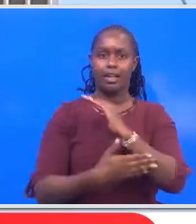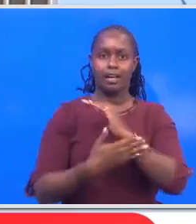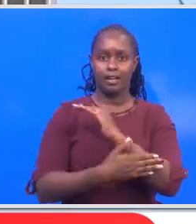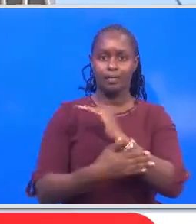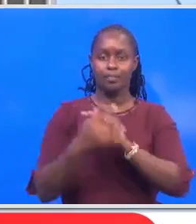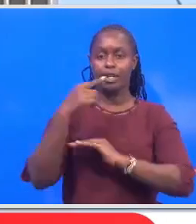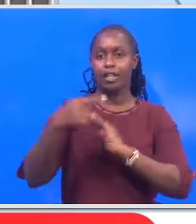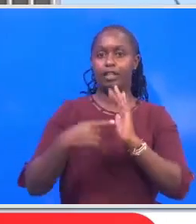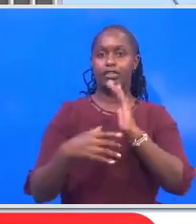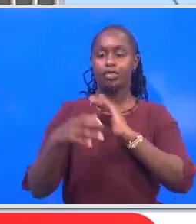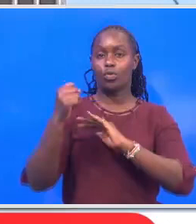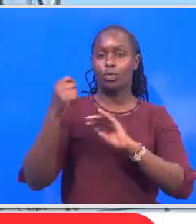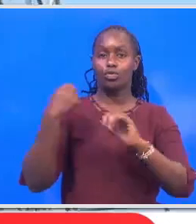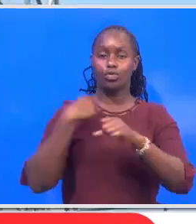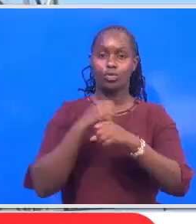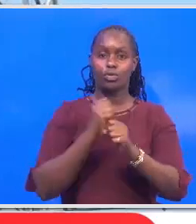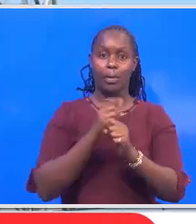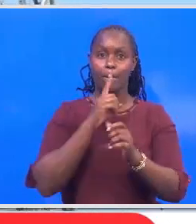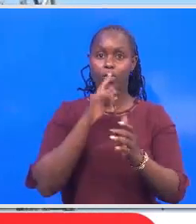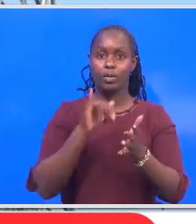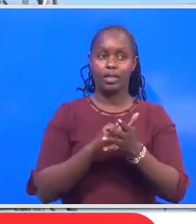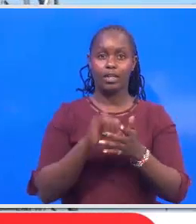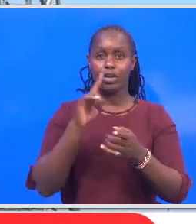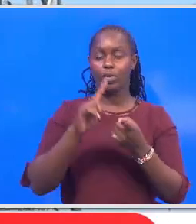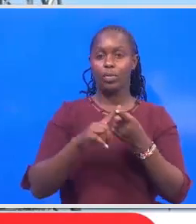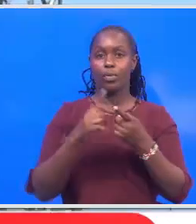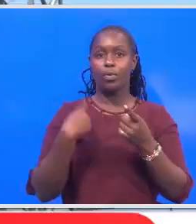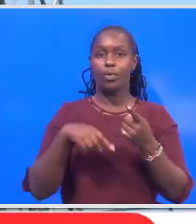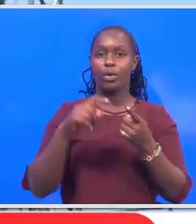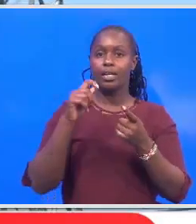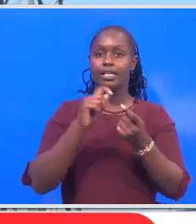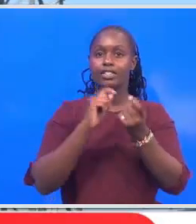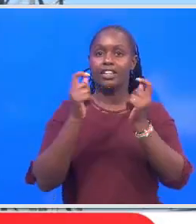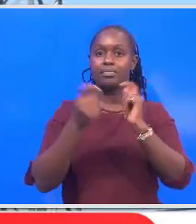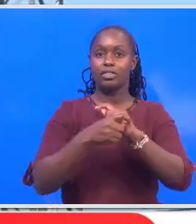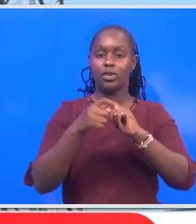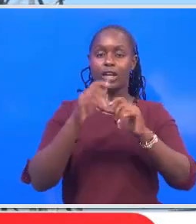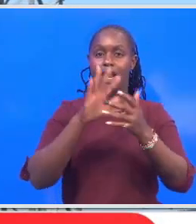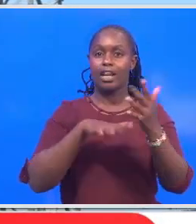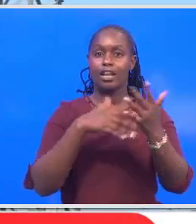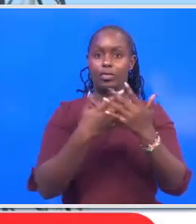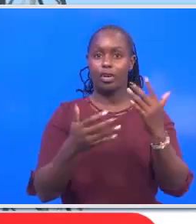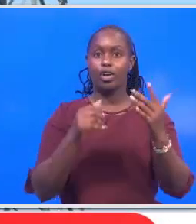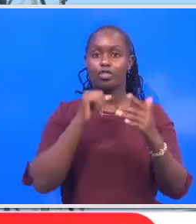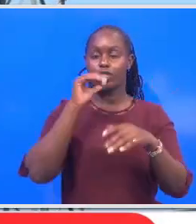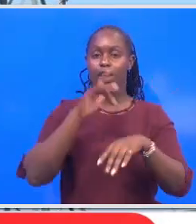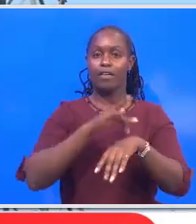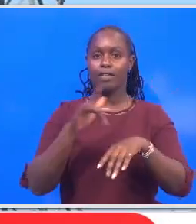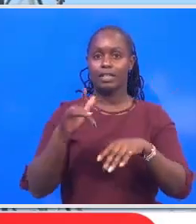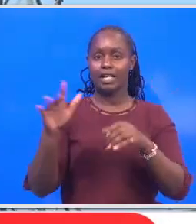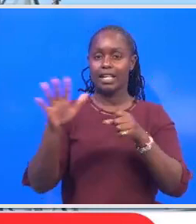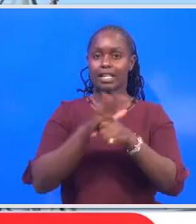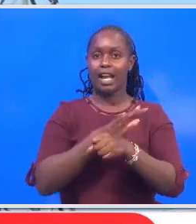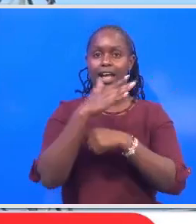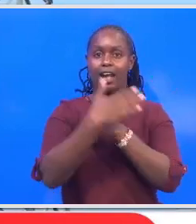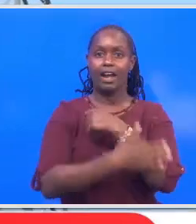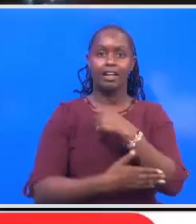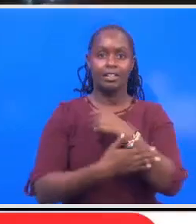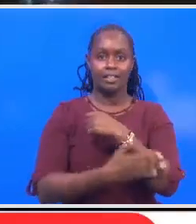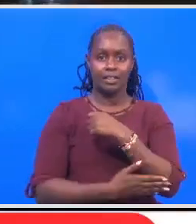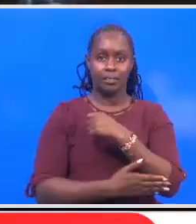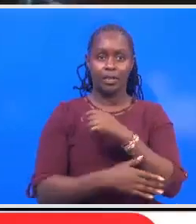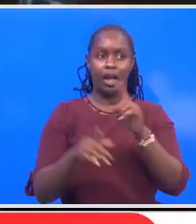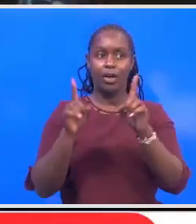move was meant to ensure a trip in one transmission network does not affect the entire country, plunging the entire